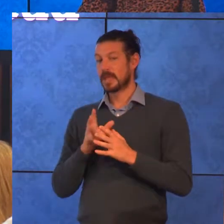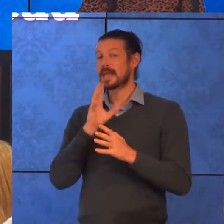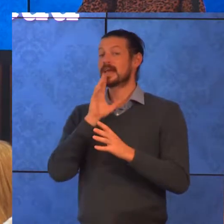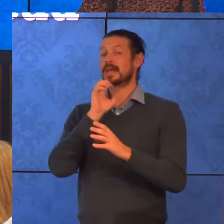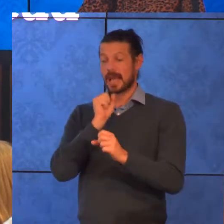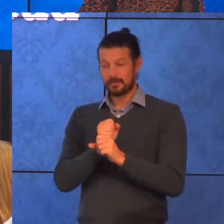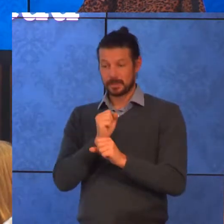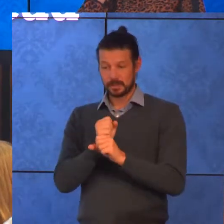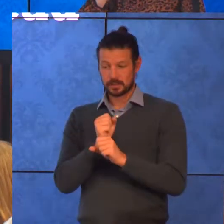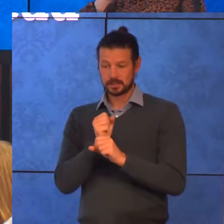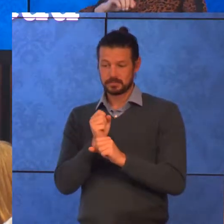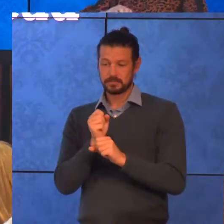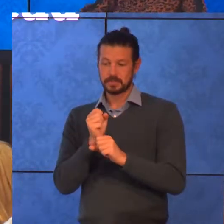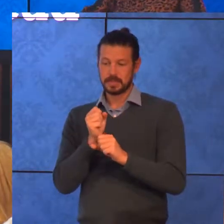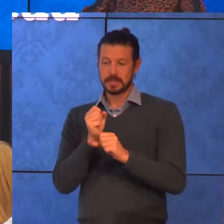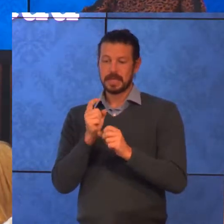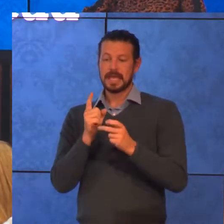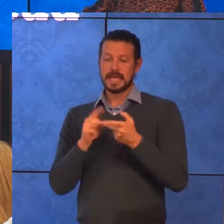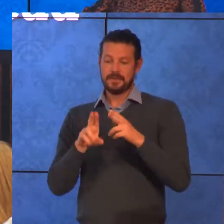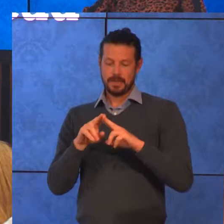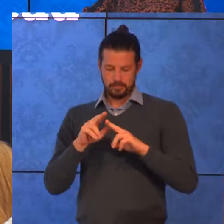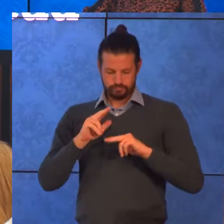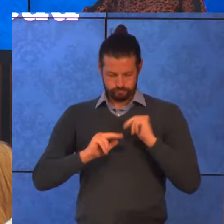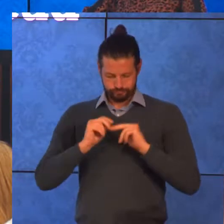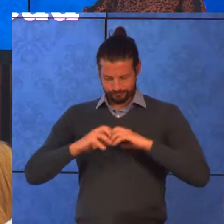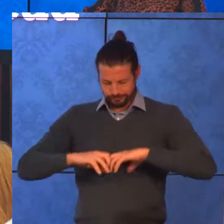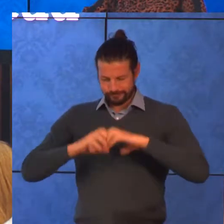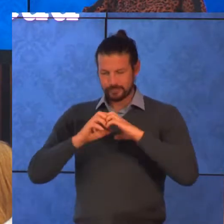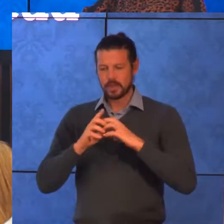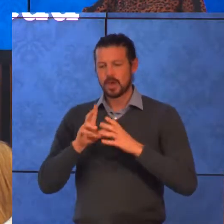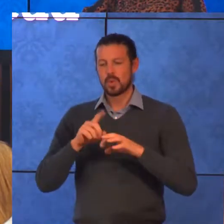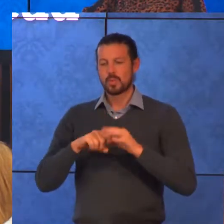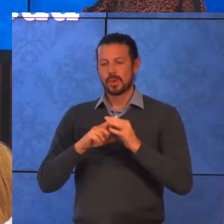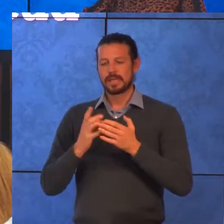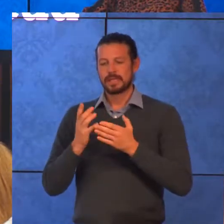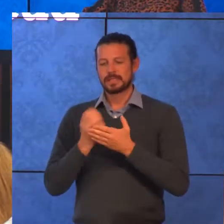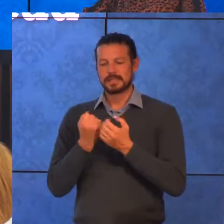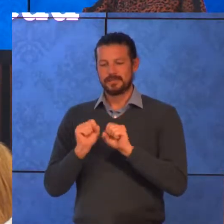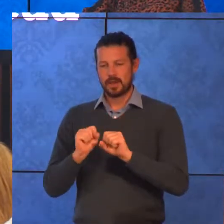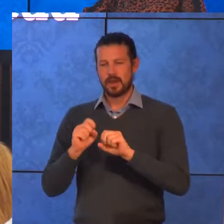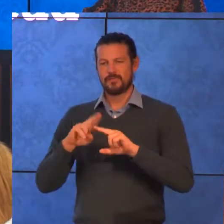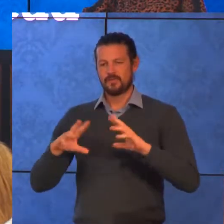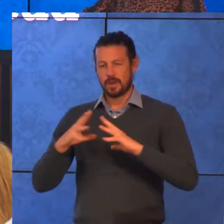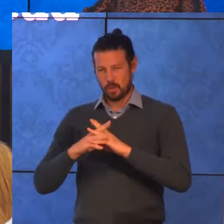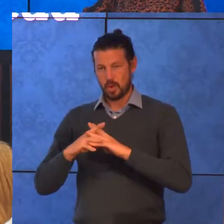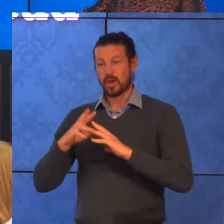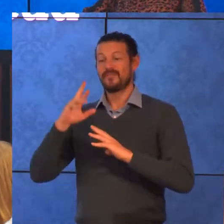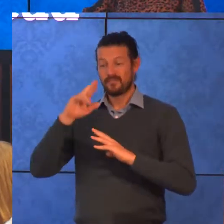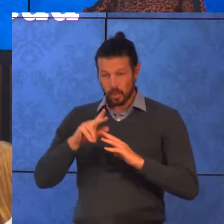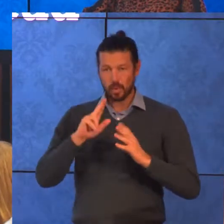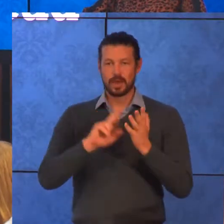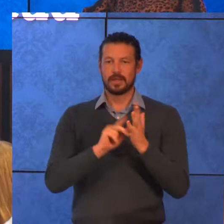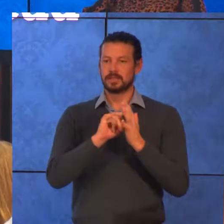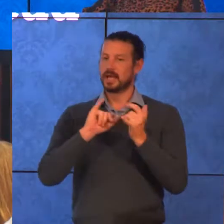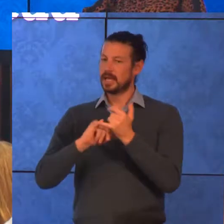governments decided to purpose-build a quality and safeguarding framework for the NDIS, that they undertook